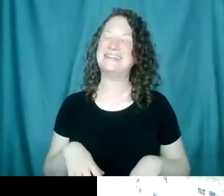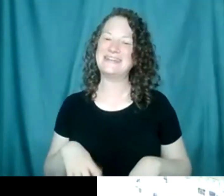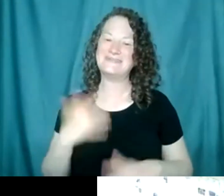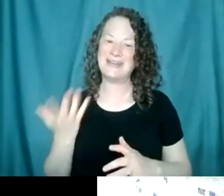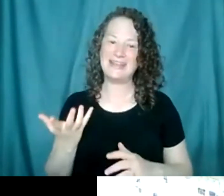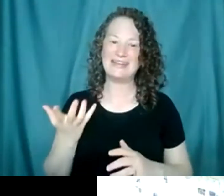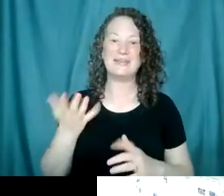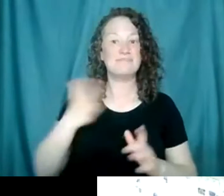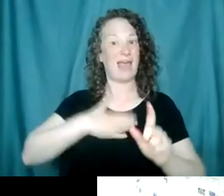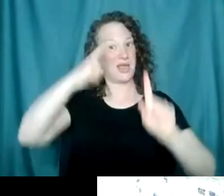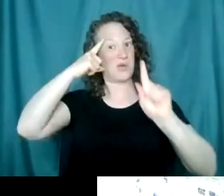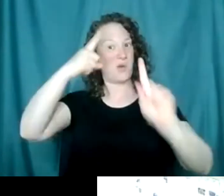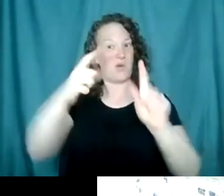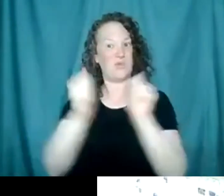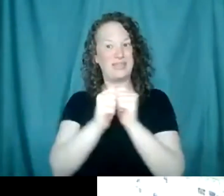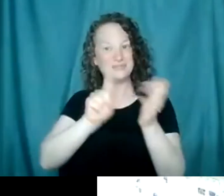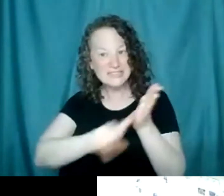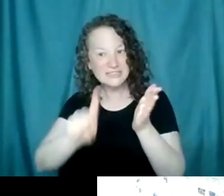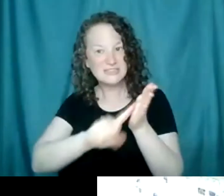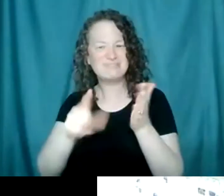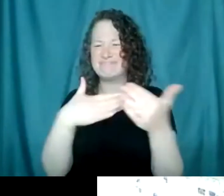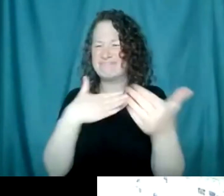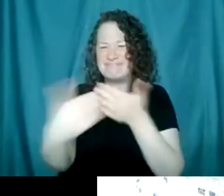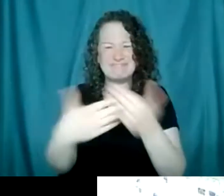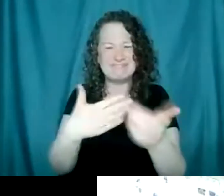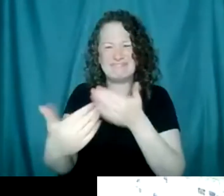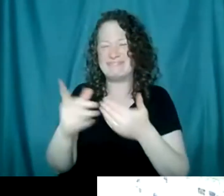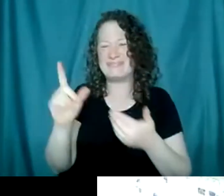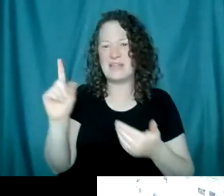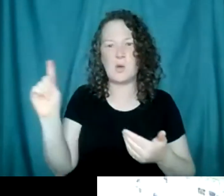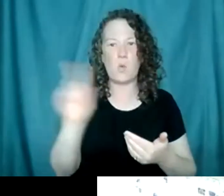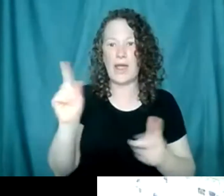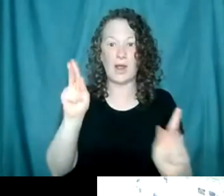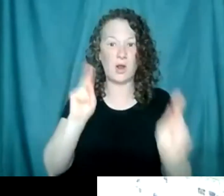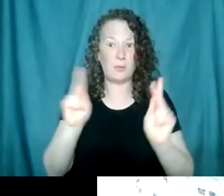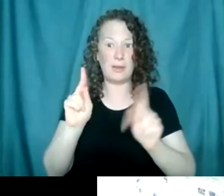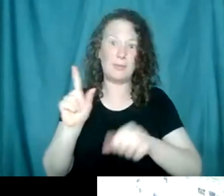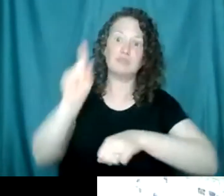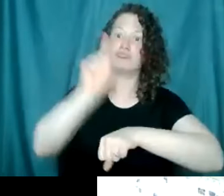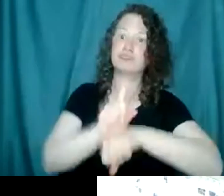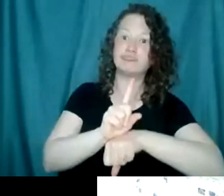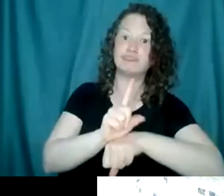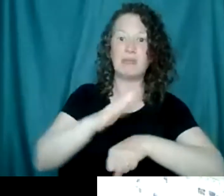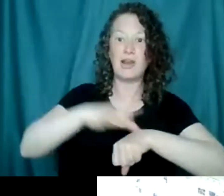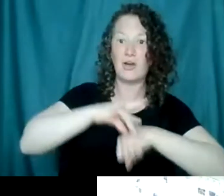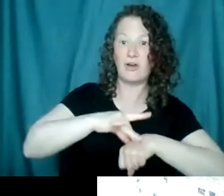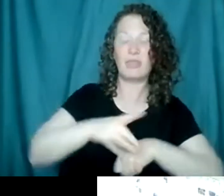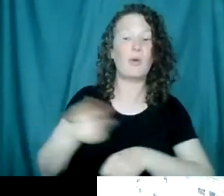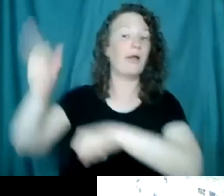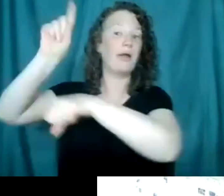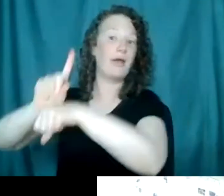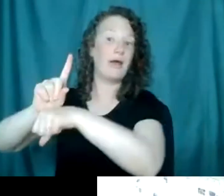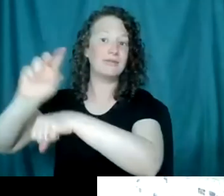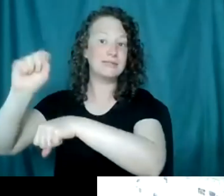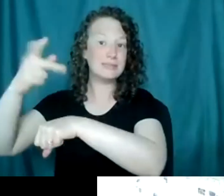my goal with what I do is no matter where people may find themselves here on Earth or in space, I want to